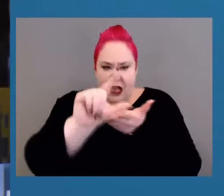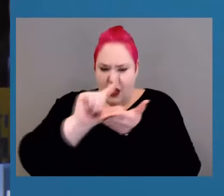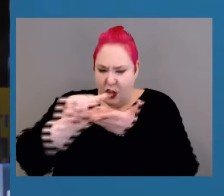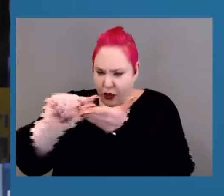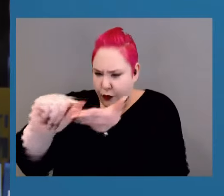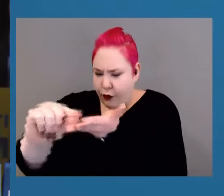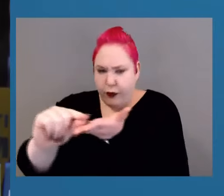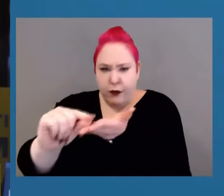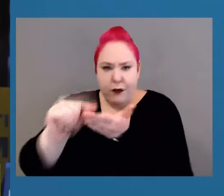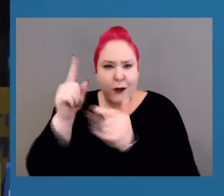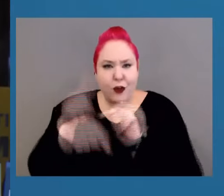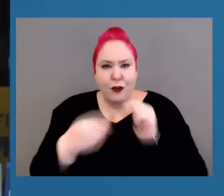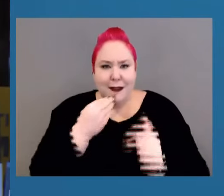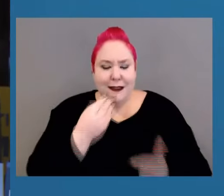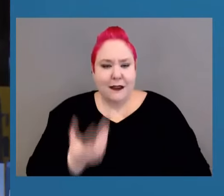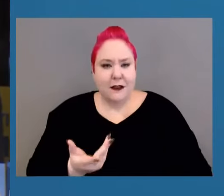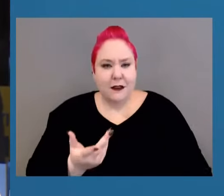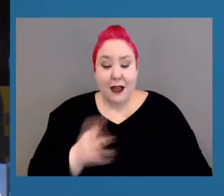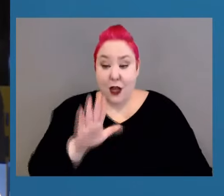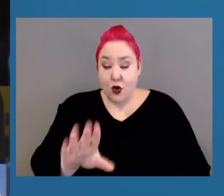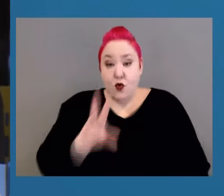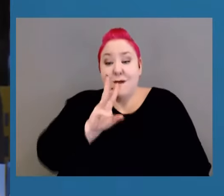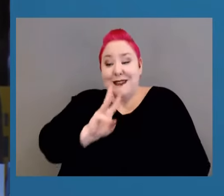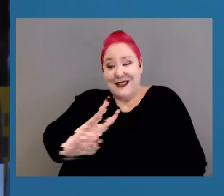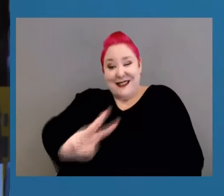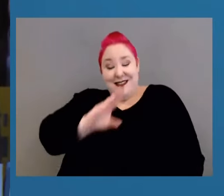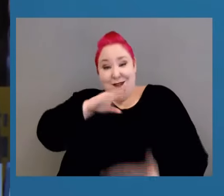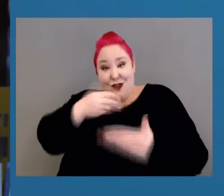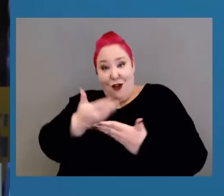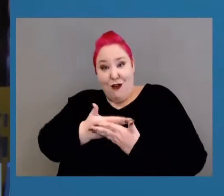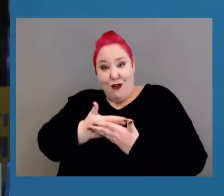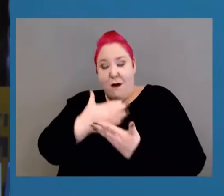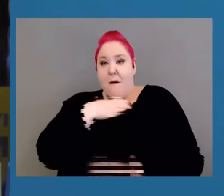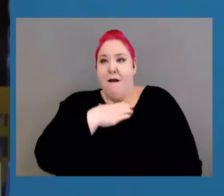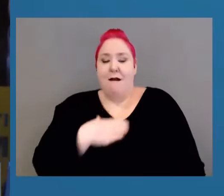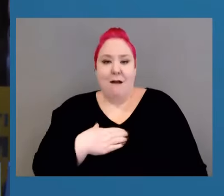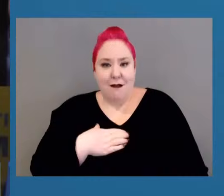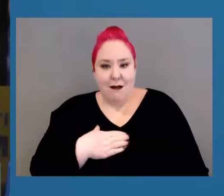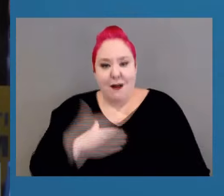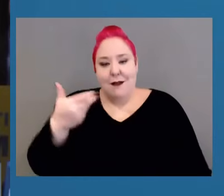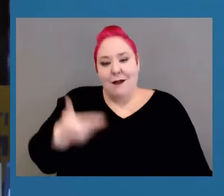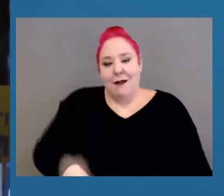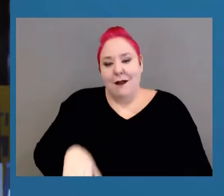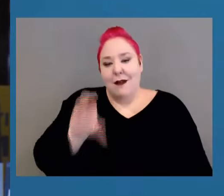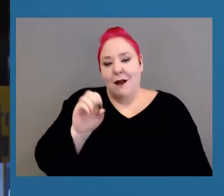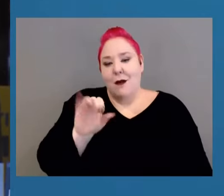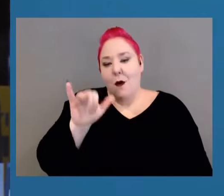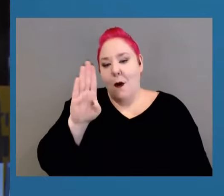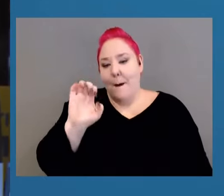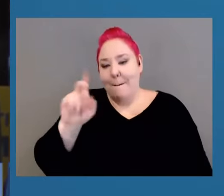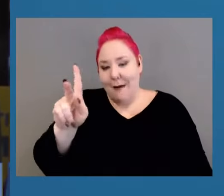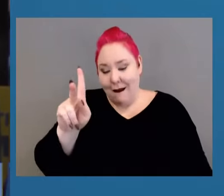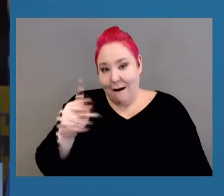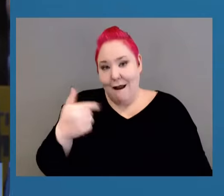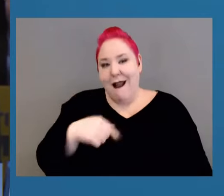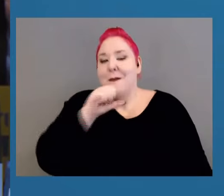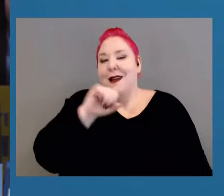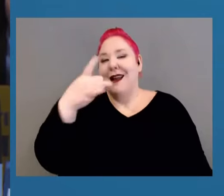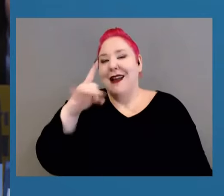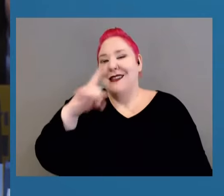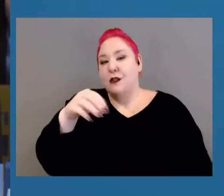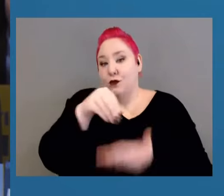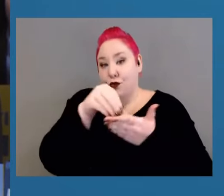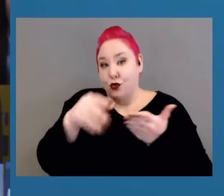6-year-old daughter went hungry? My name is Oybek Ochildev, and I'm an 18-year-old student from